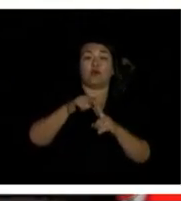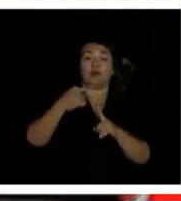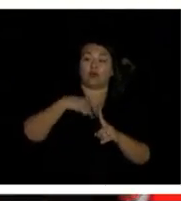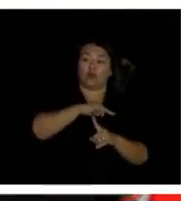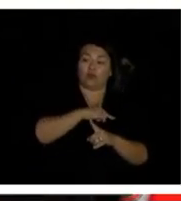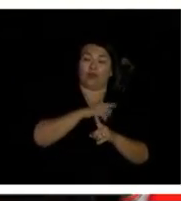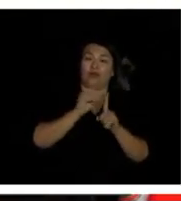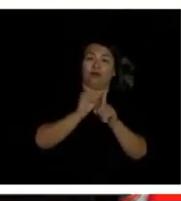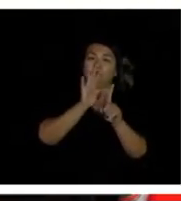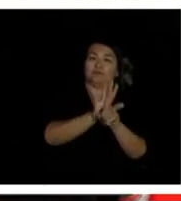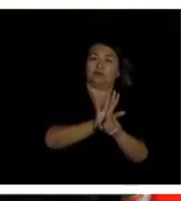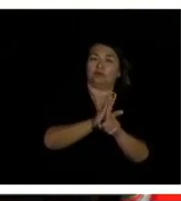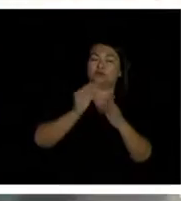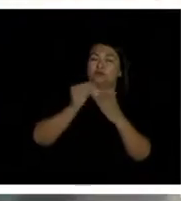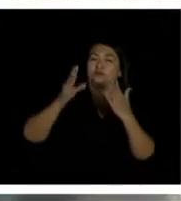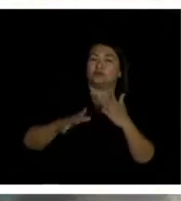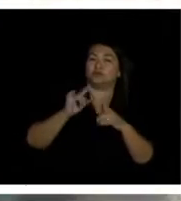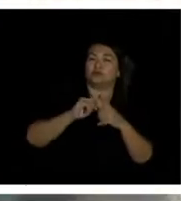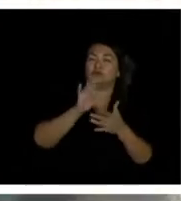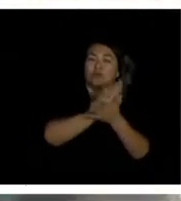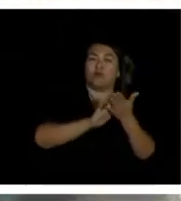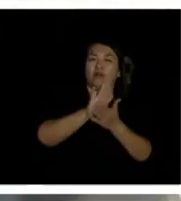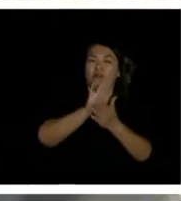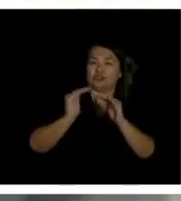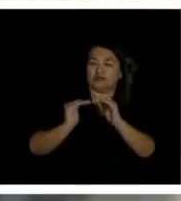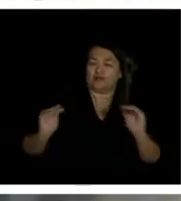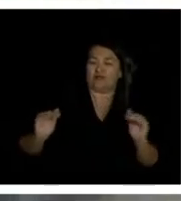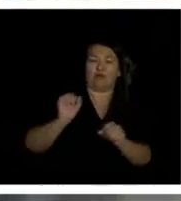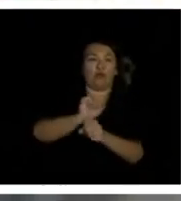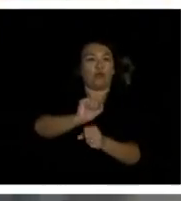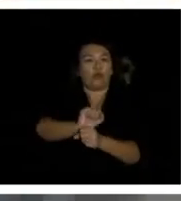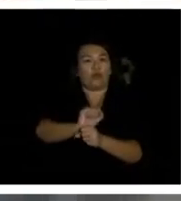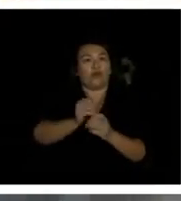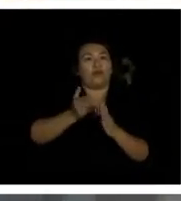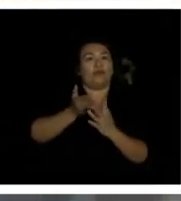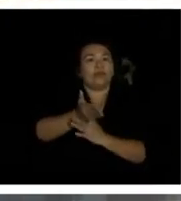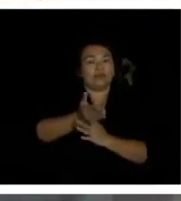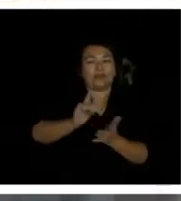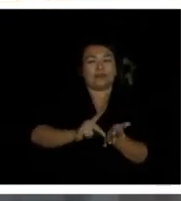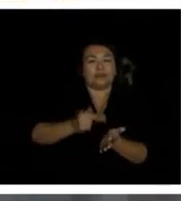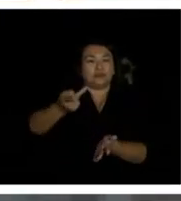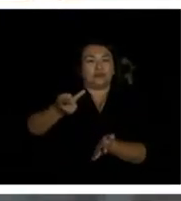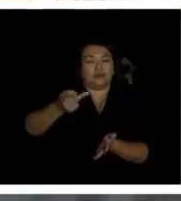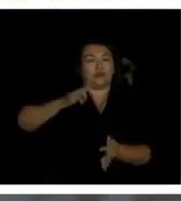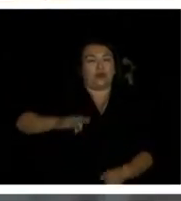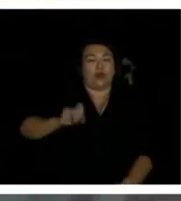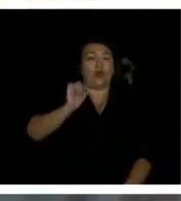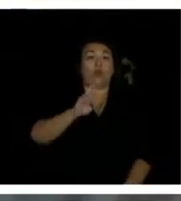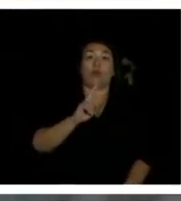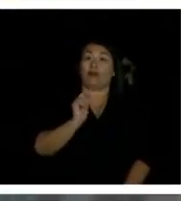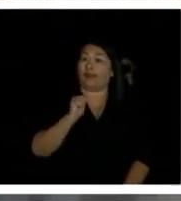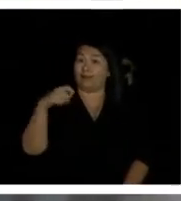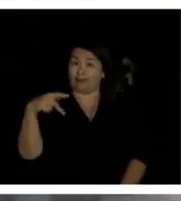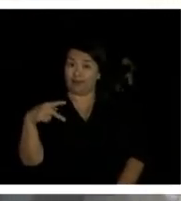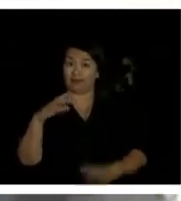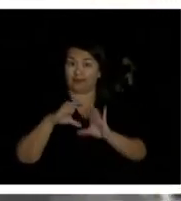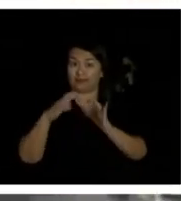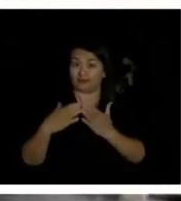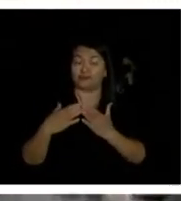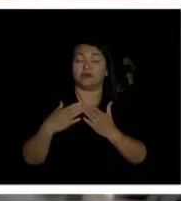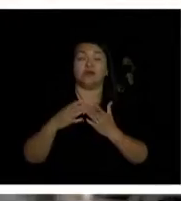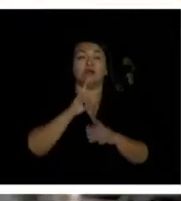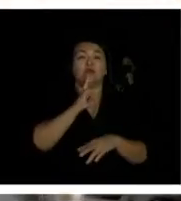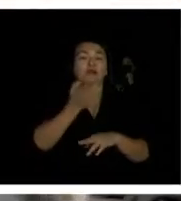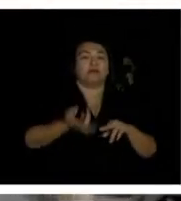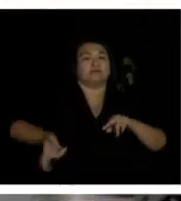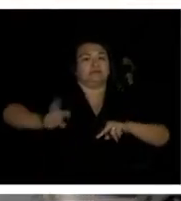expose our students to college-level work, whether it be through dual credit or through AP, that it really